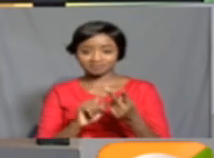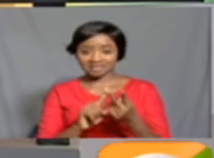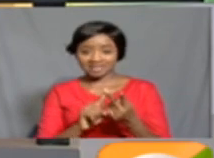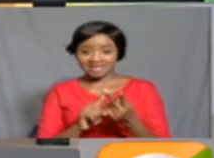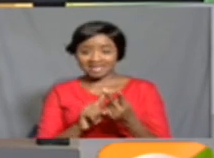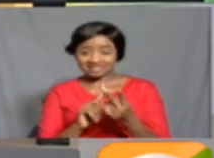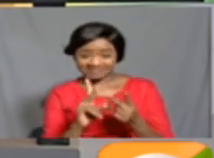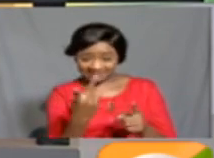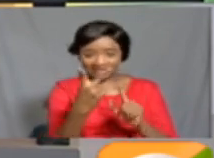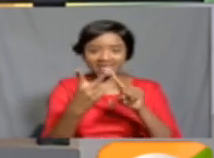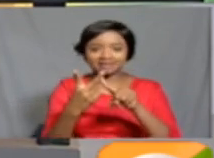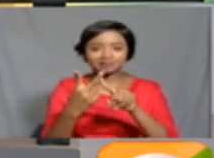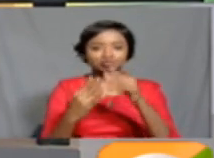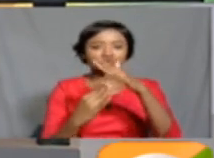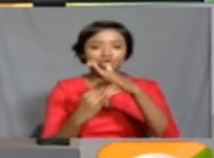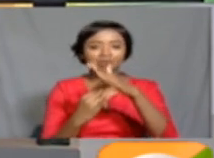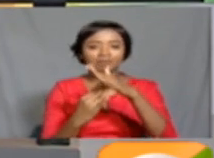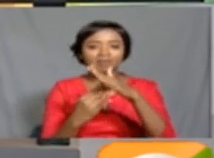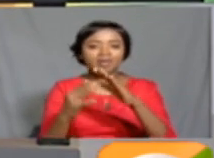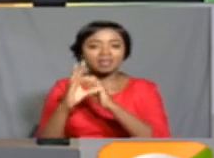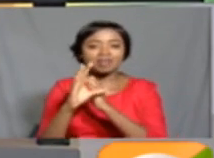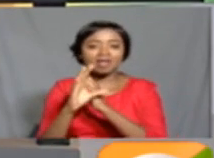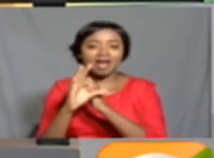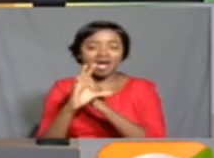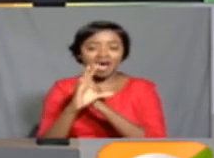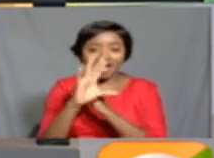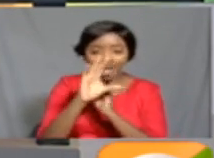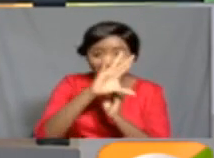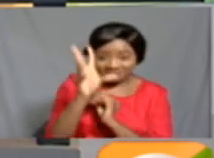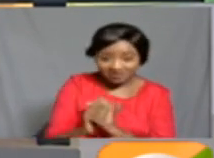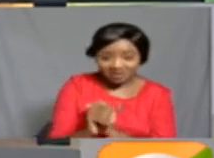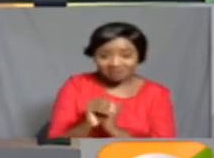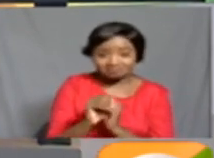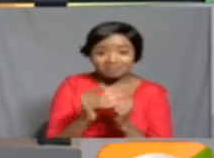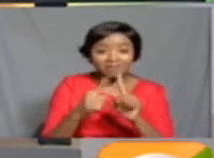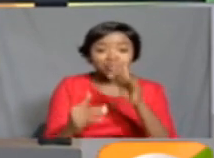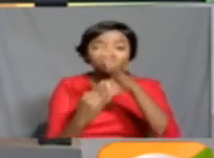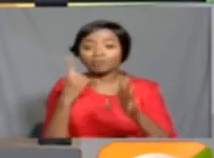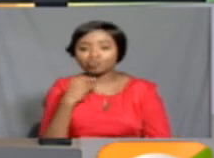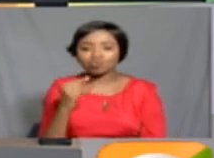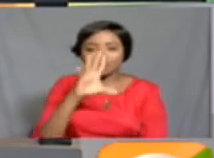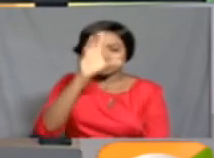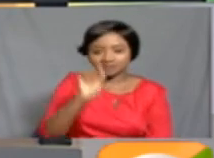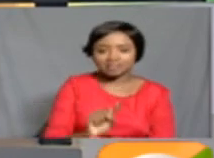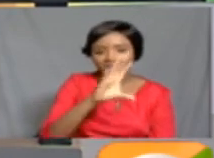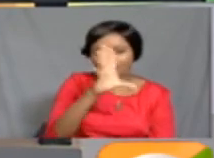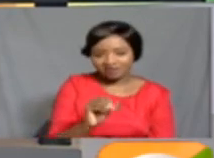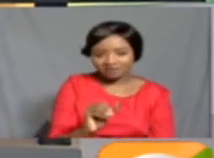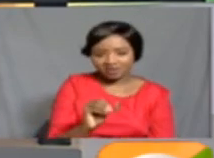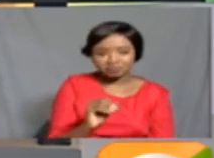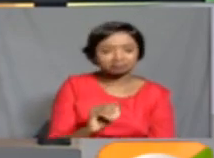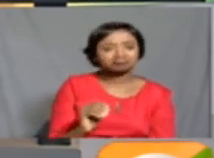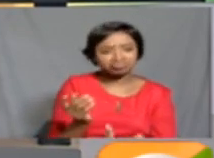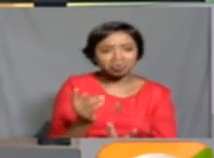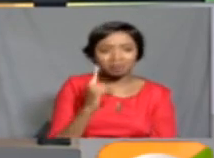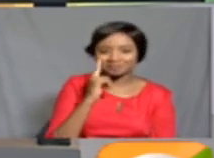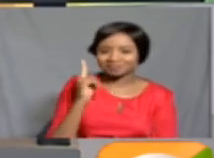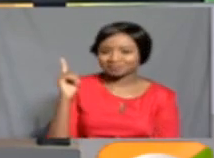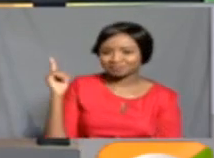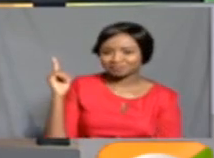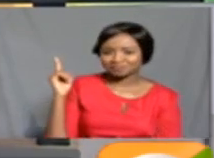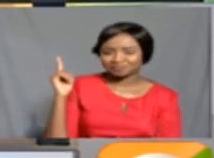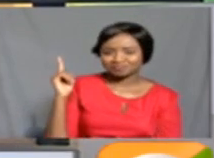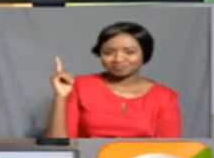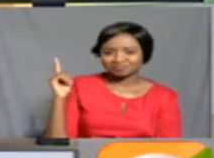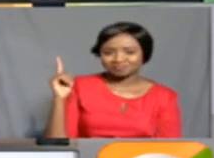South Africa. So we are doing some pretty big stuff with this. So here is what it nets us